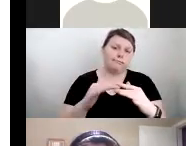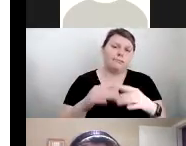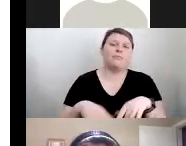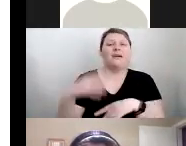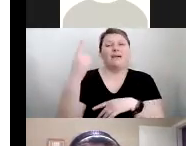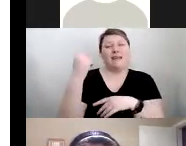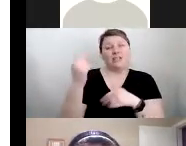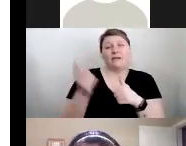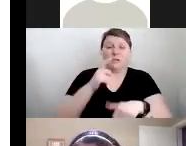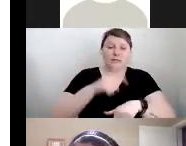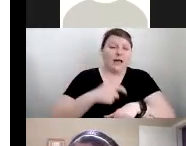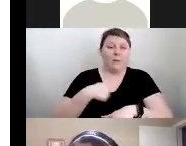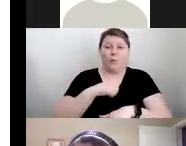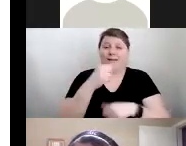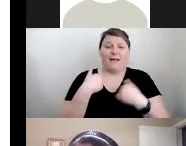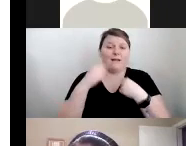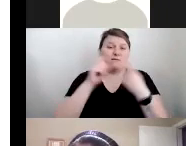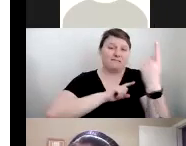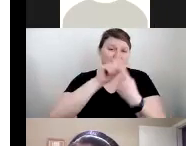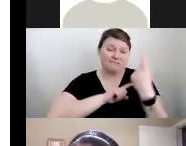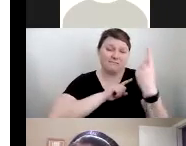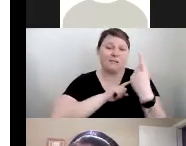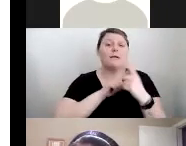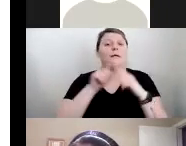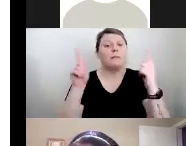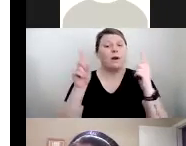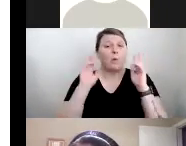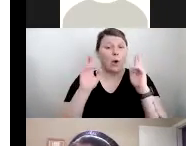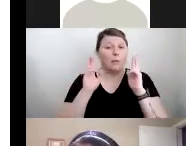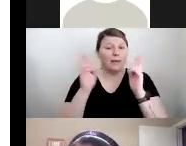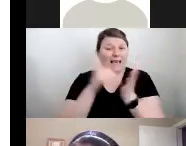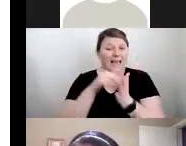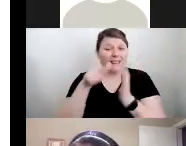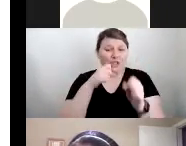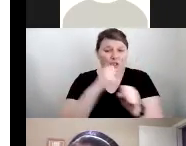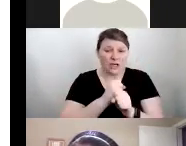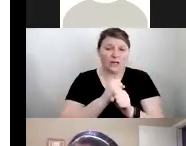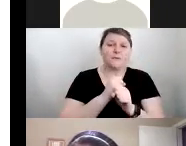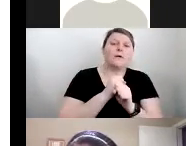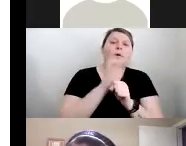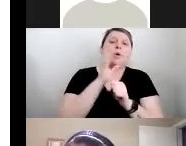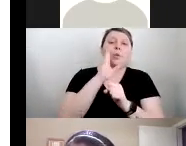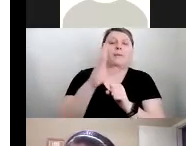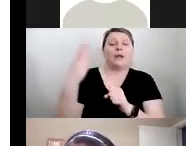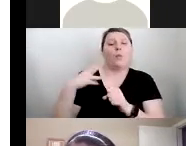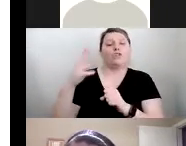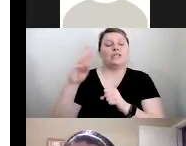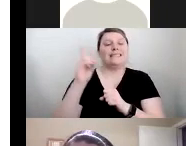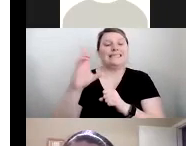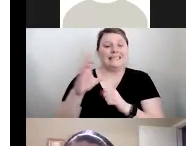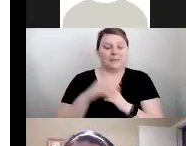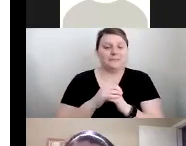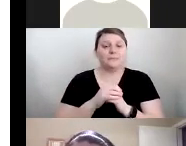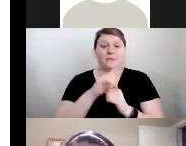first time we didn't meet in person, but we're hoping to do it again this year. It will be held in Washington, DC, and it